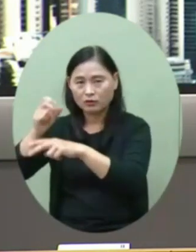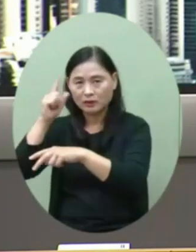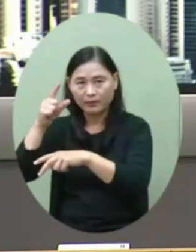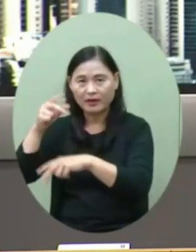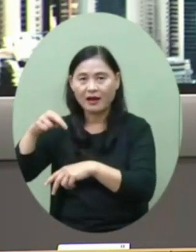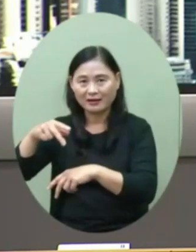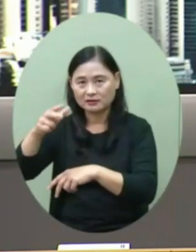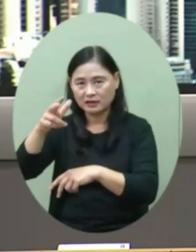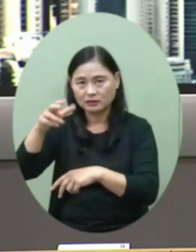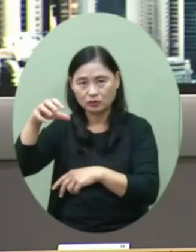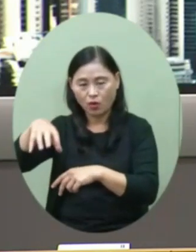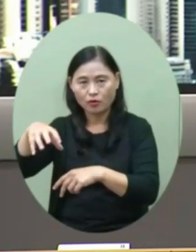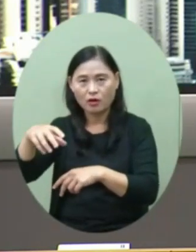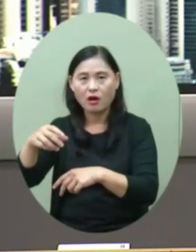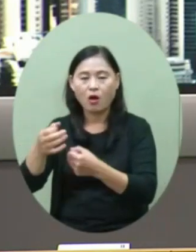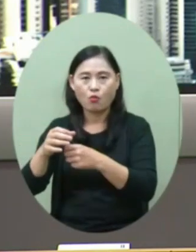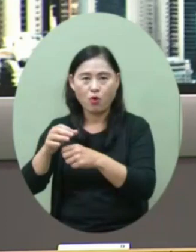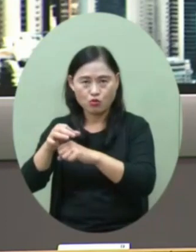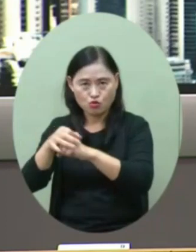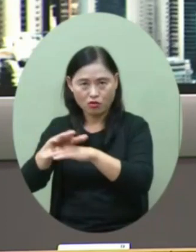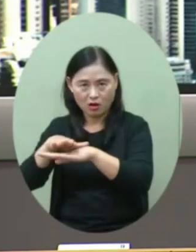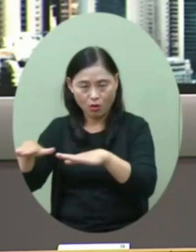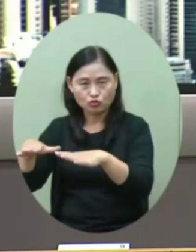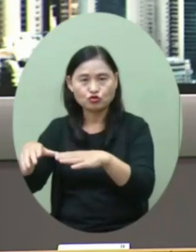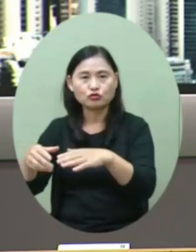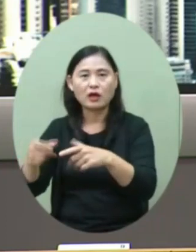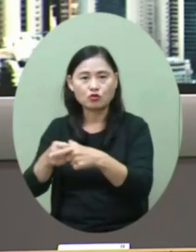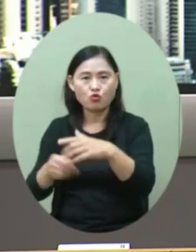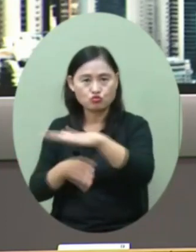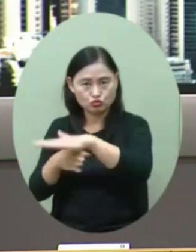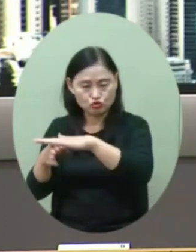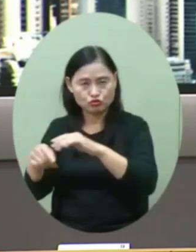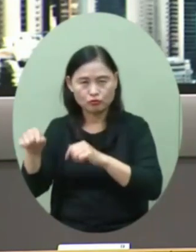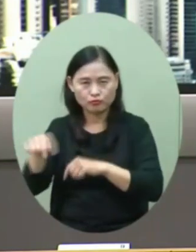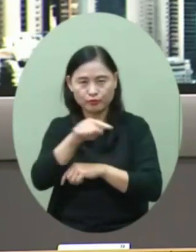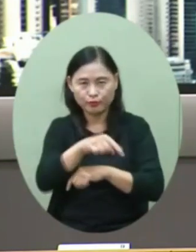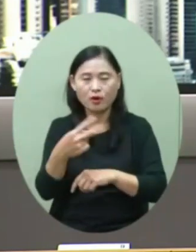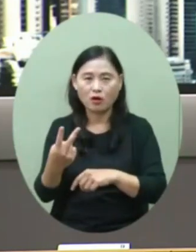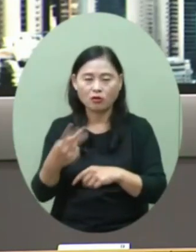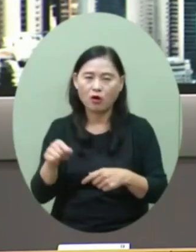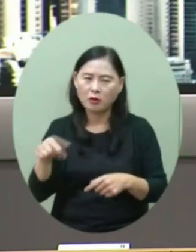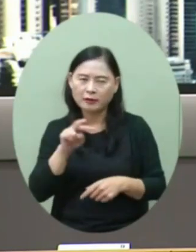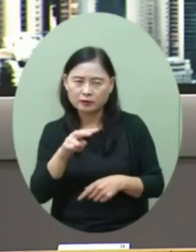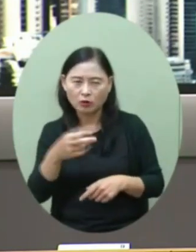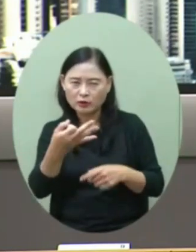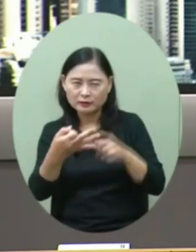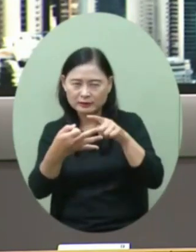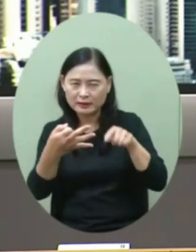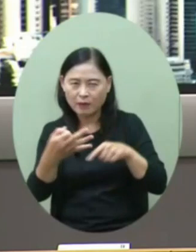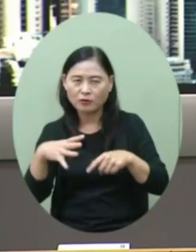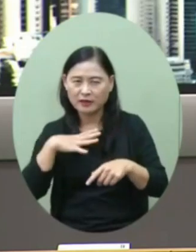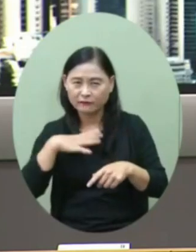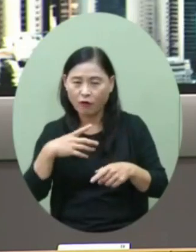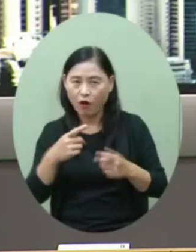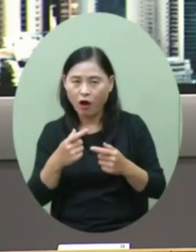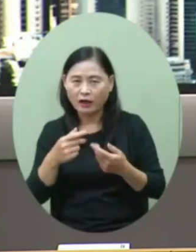can make such a request, and the Office for Safeguarding National Security of the CPG in Hong Kong SL can also